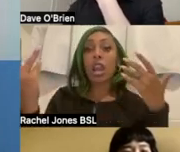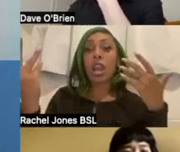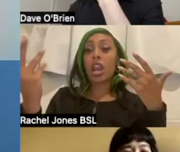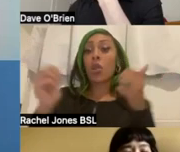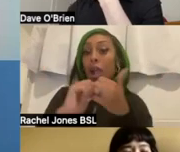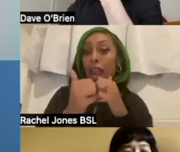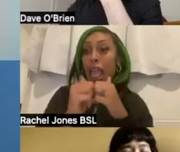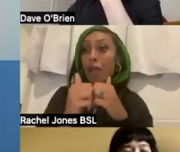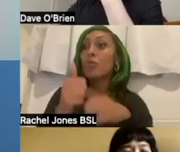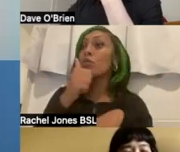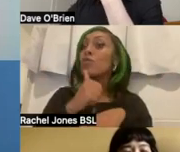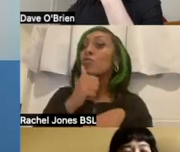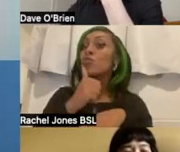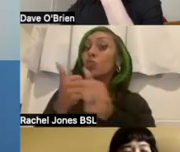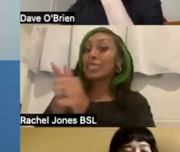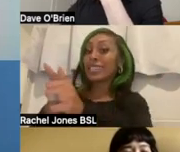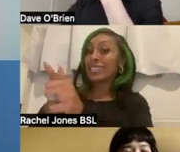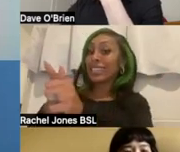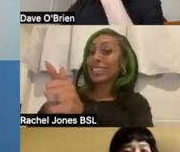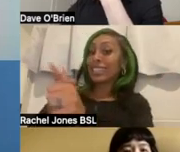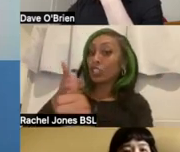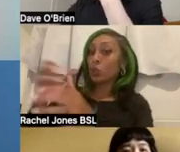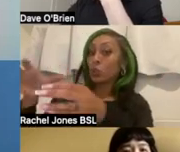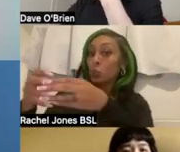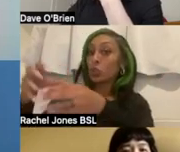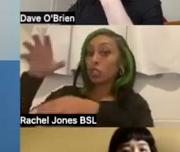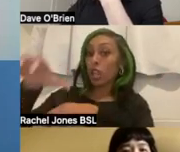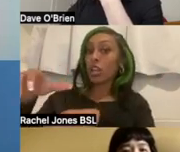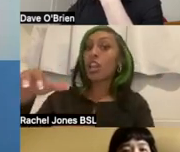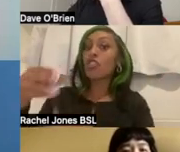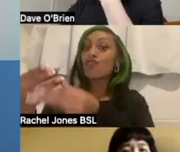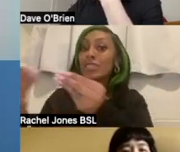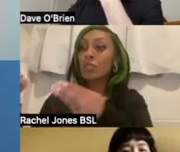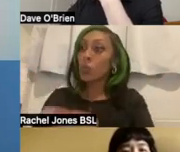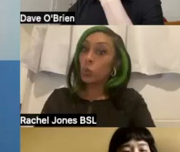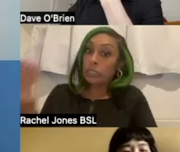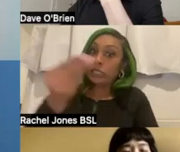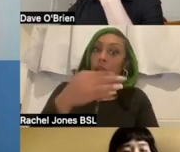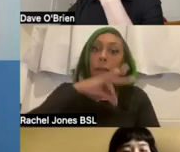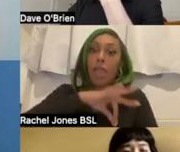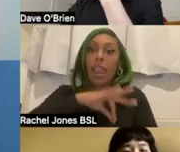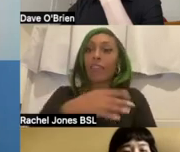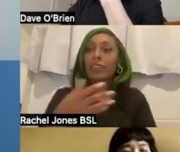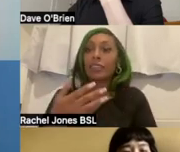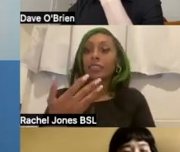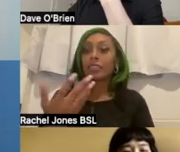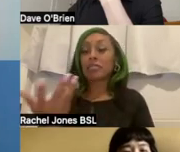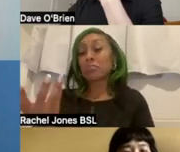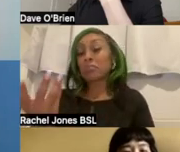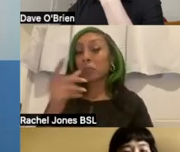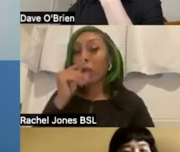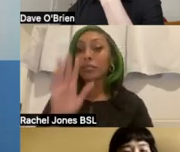to benefit them, as I mentioned earlier, and possibly even offering co-authorship